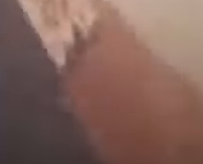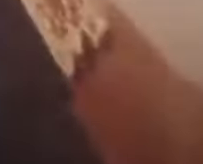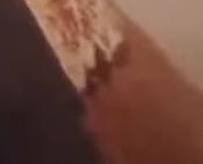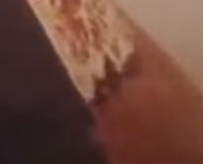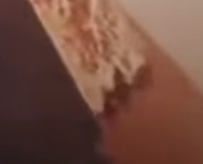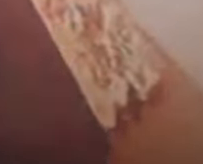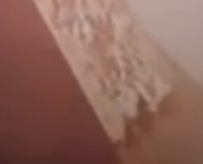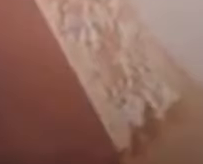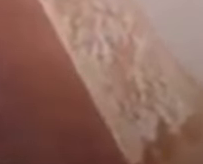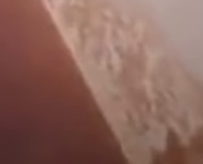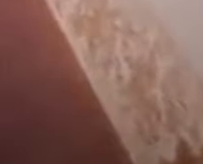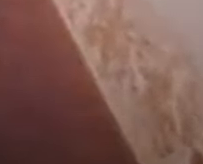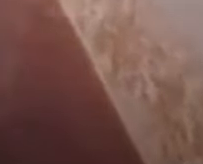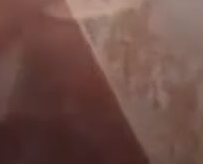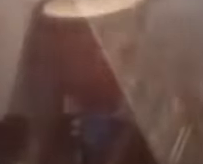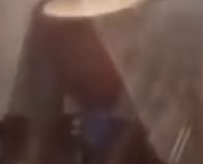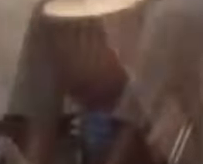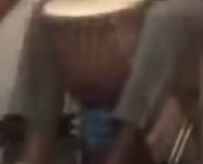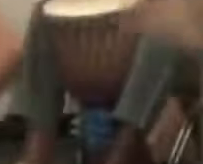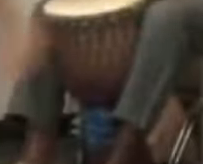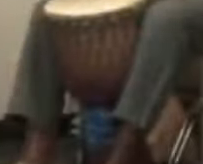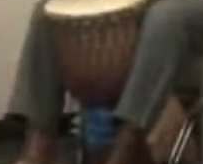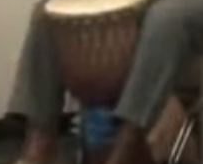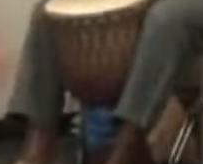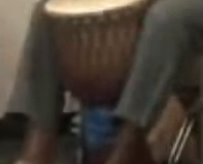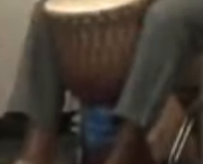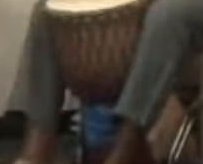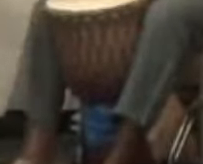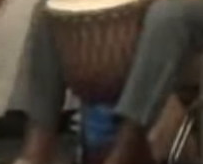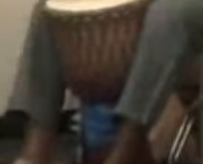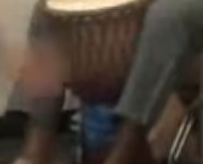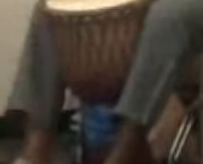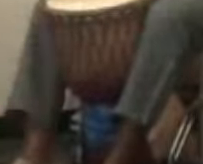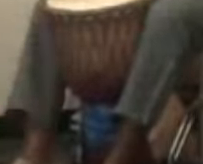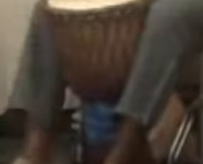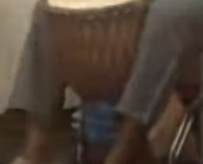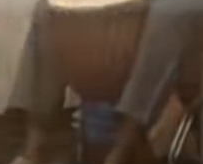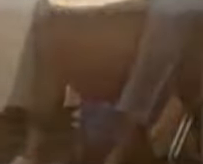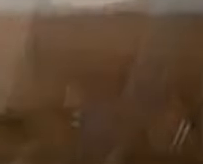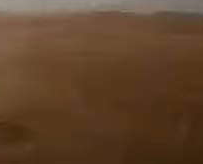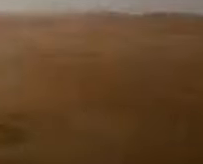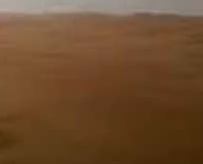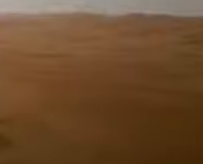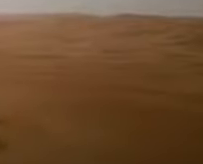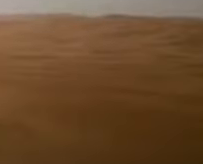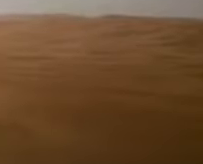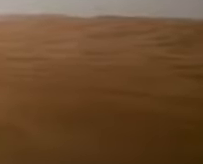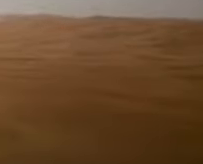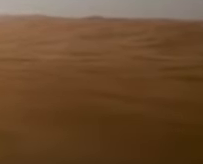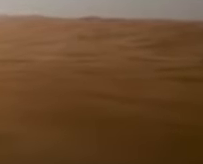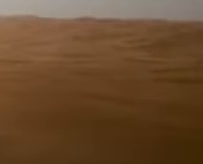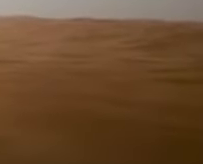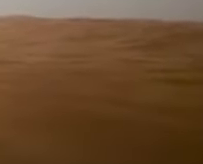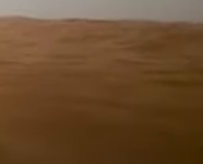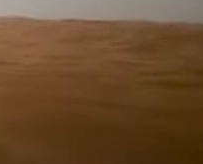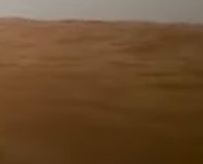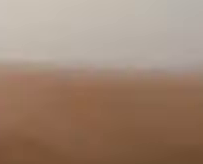From the ancient wonders of Egypt to the vibrant rhythms of West Africa and the untouched beauty of the